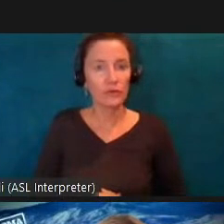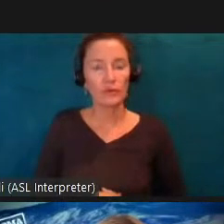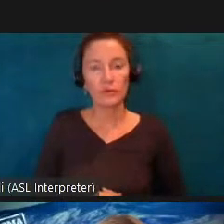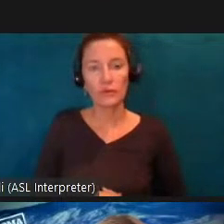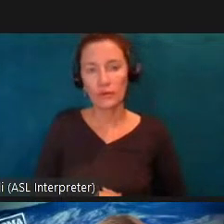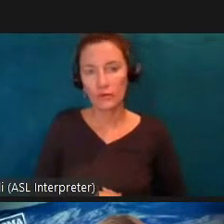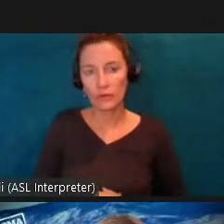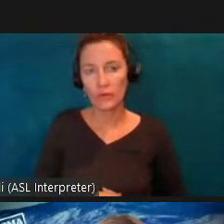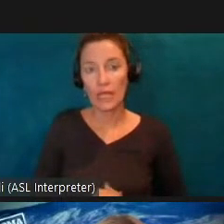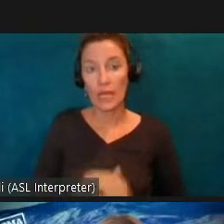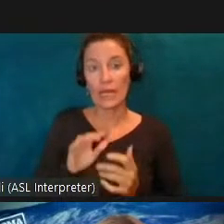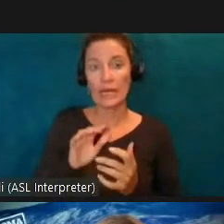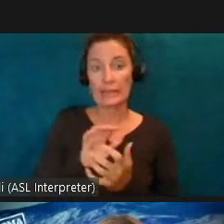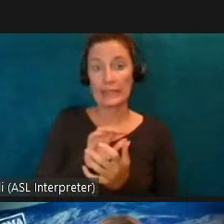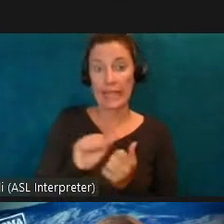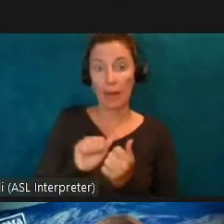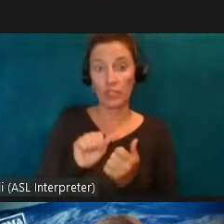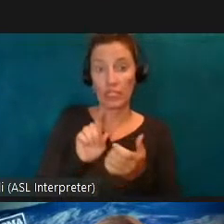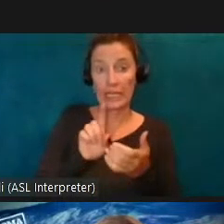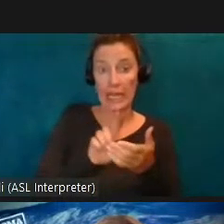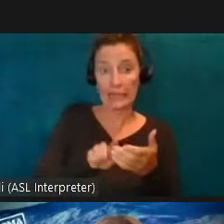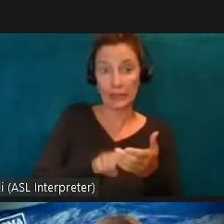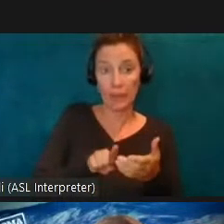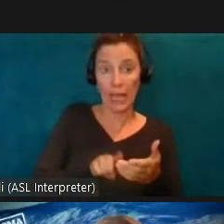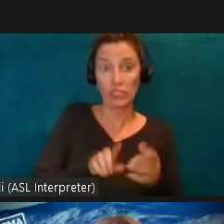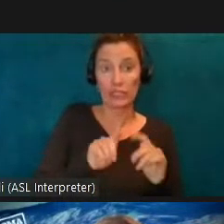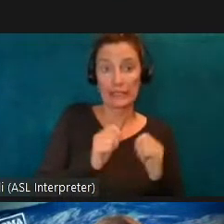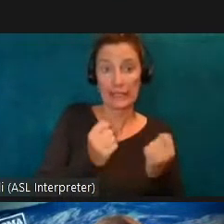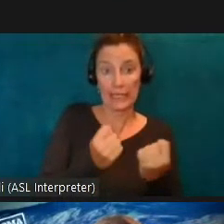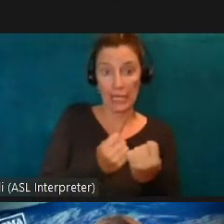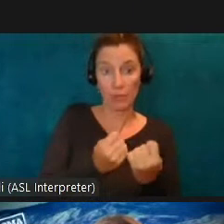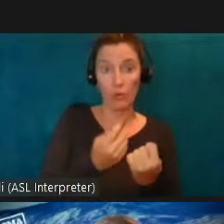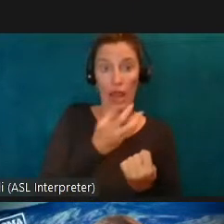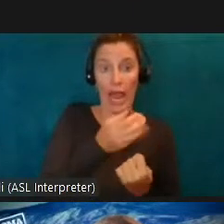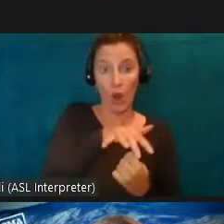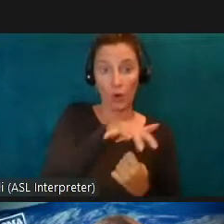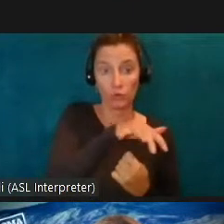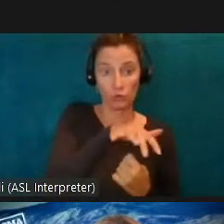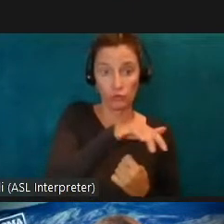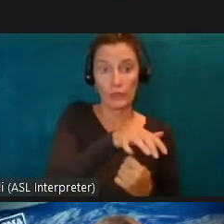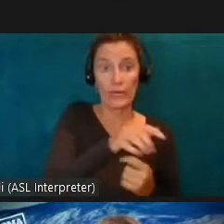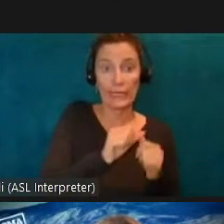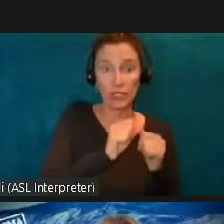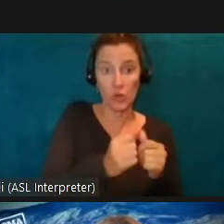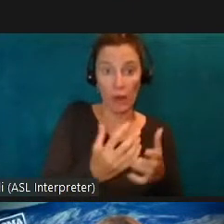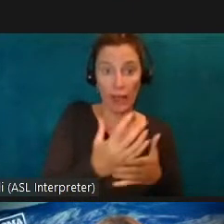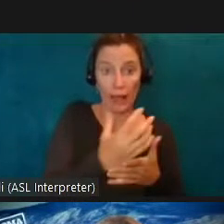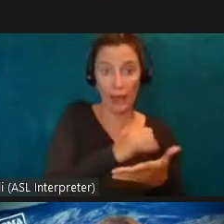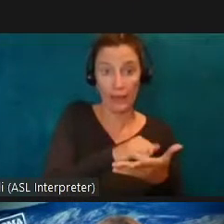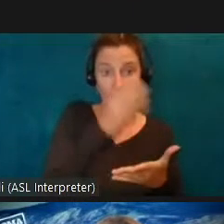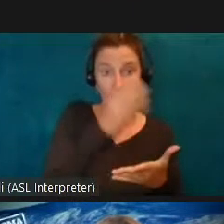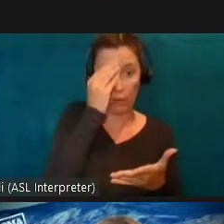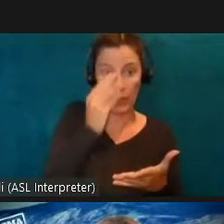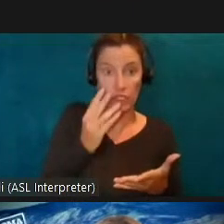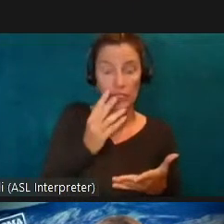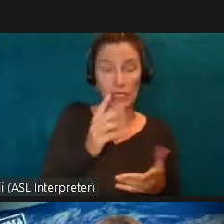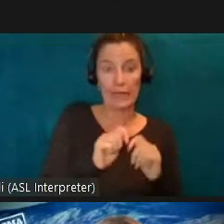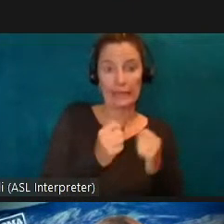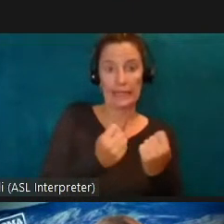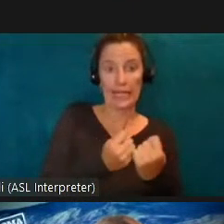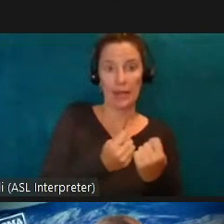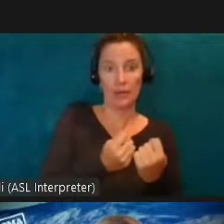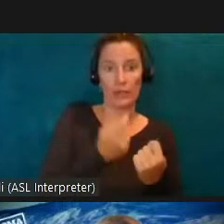So damage inspection teams are out in the field again today, continuing to collect that data. There was just a team that came by